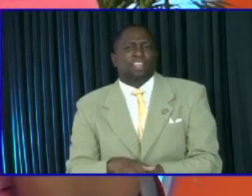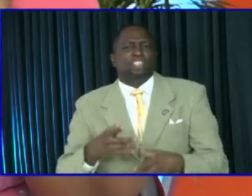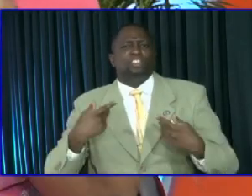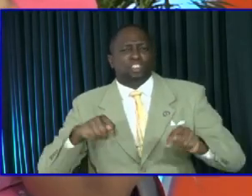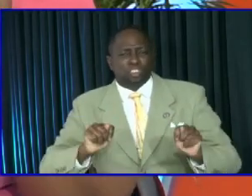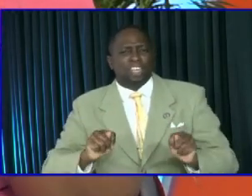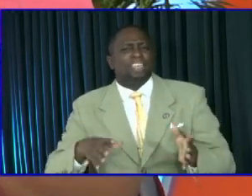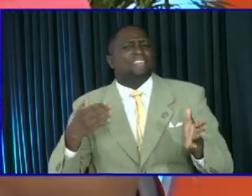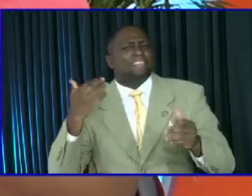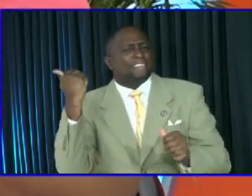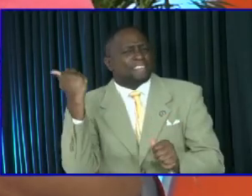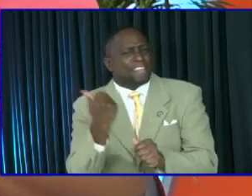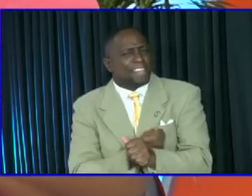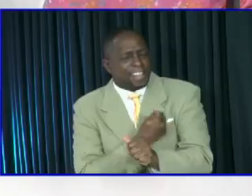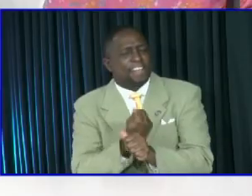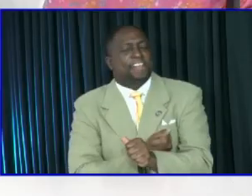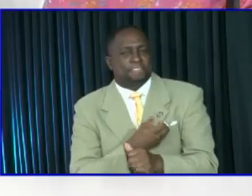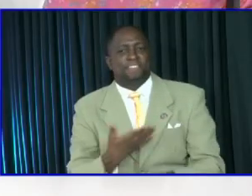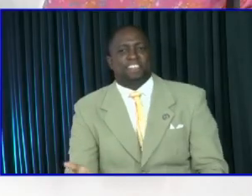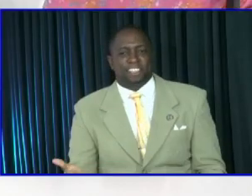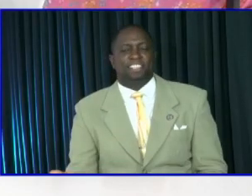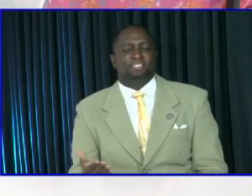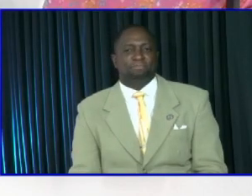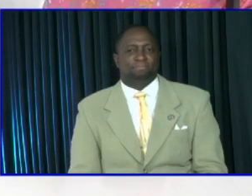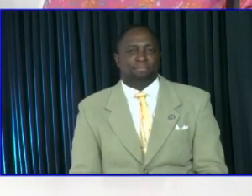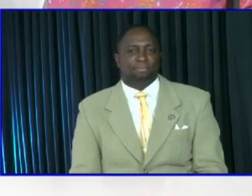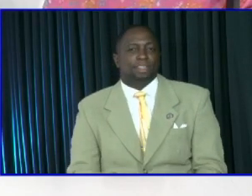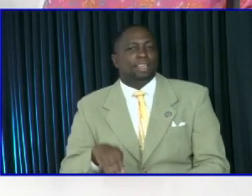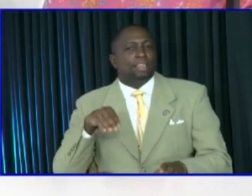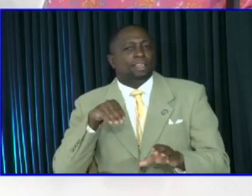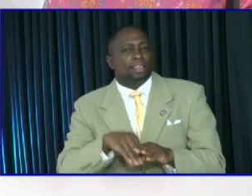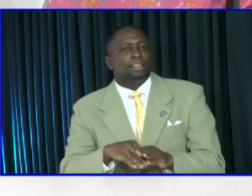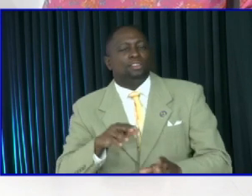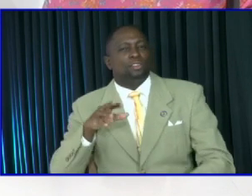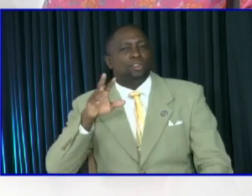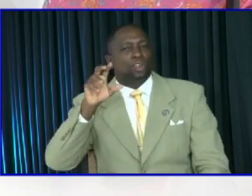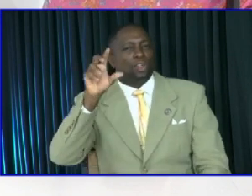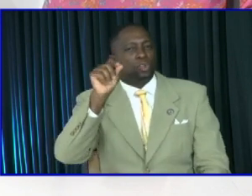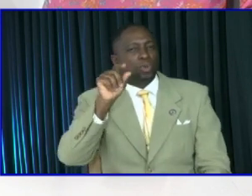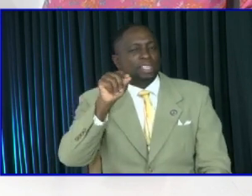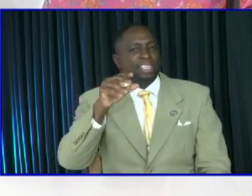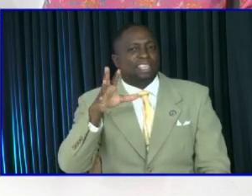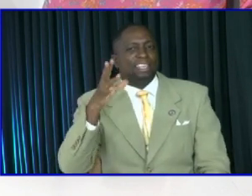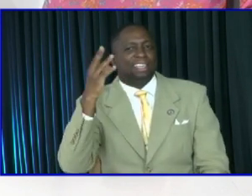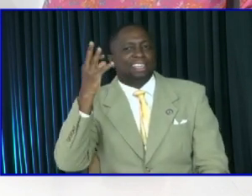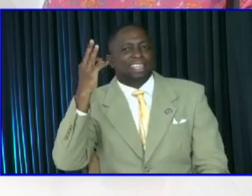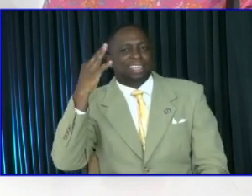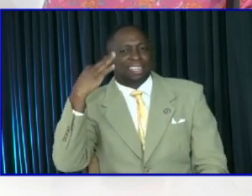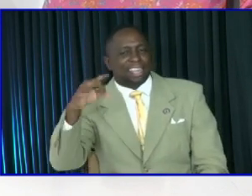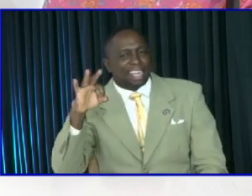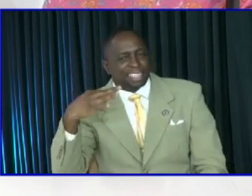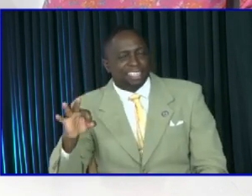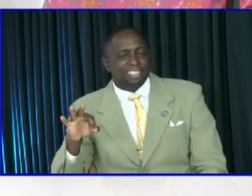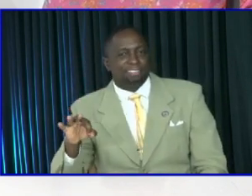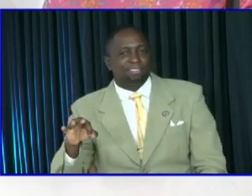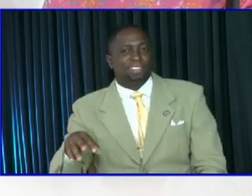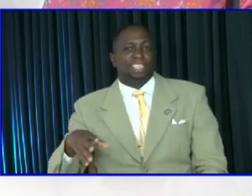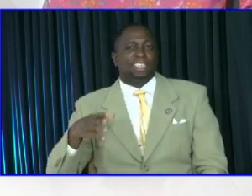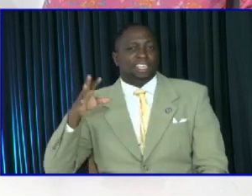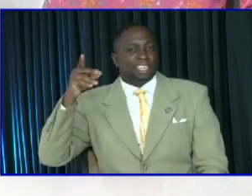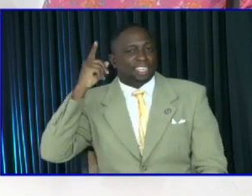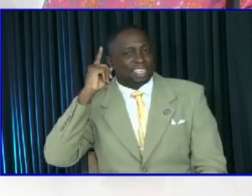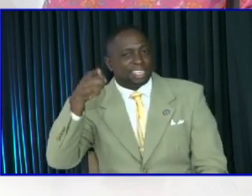unturned. I did everything. Mm-hmm. In 2019, that was when he decided that it was and